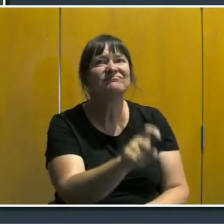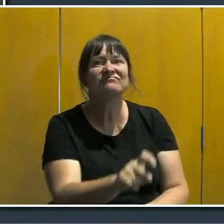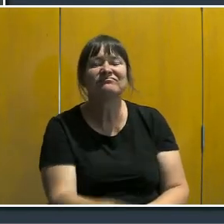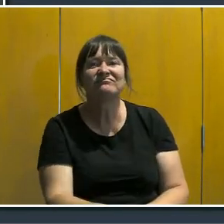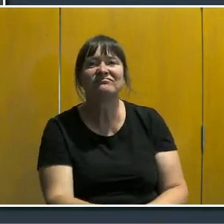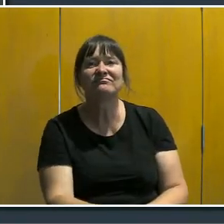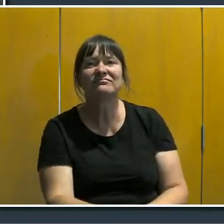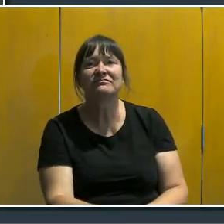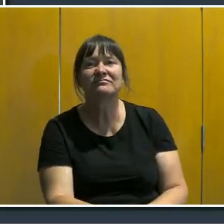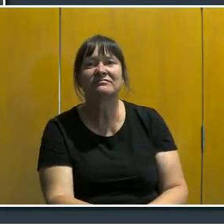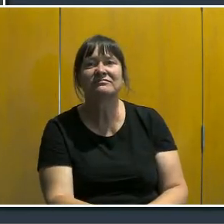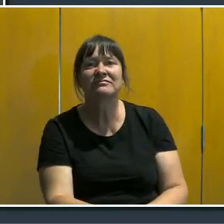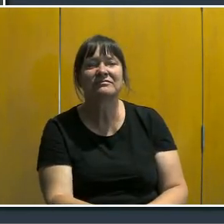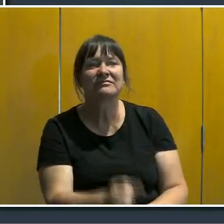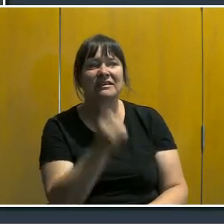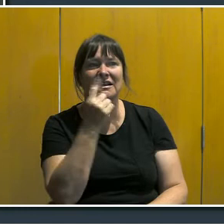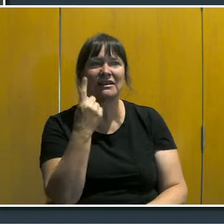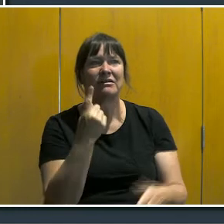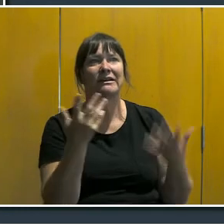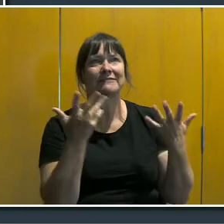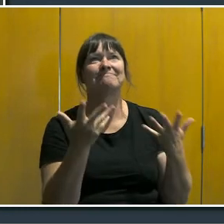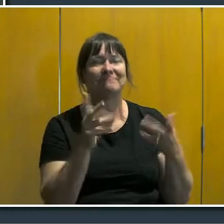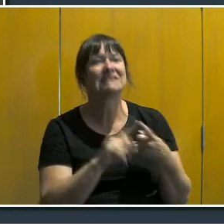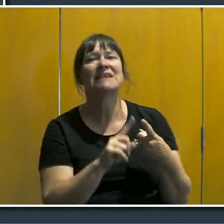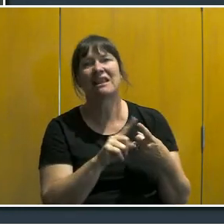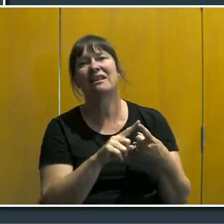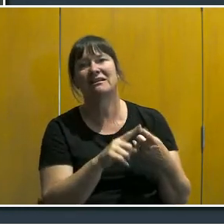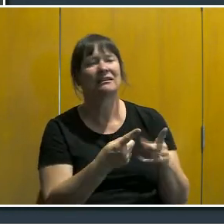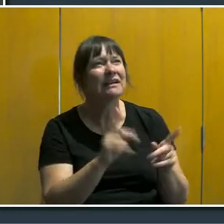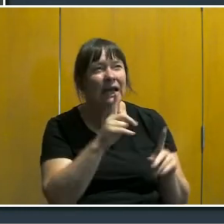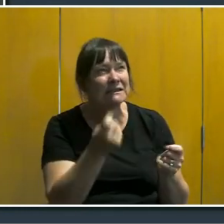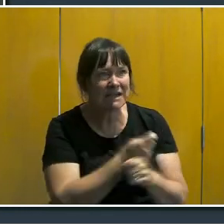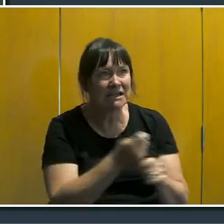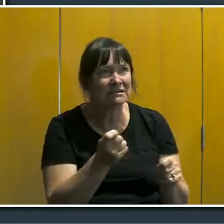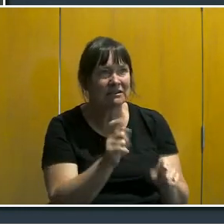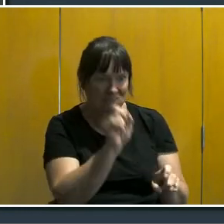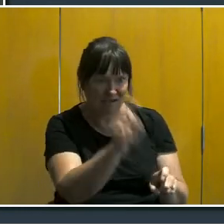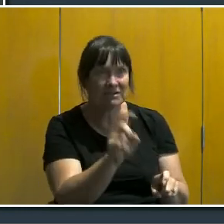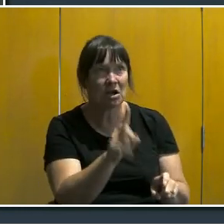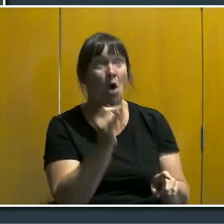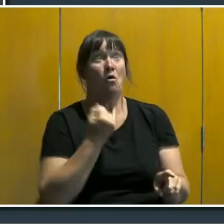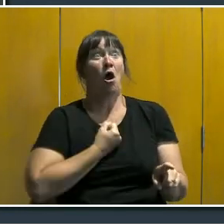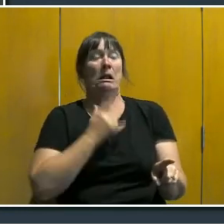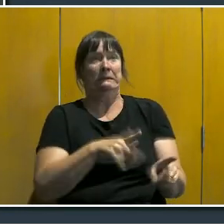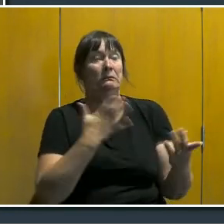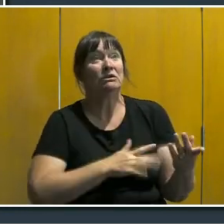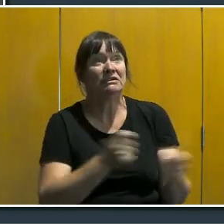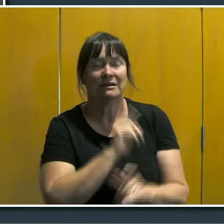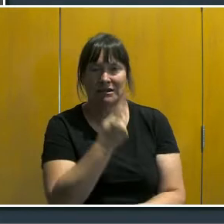it that I realised that it still stood in its original form. And the other two that you disagreed with?